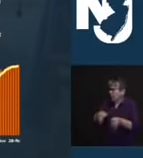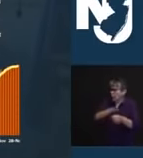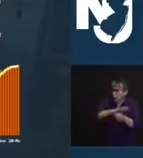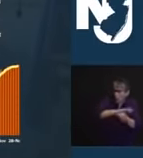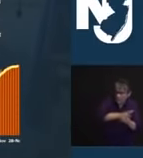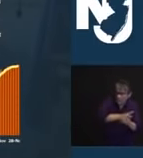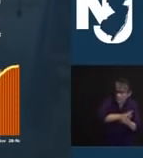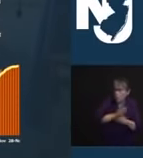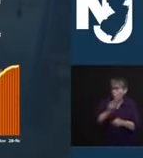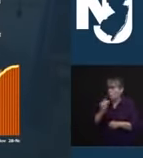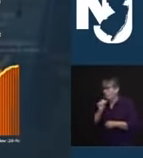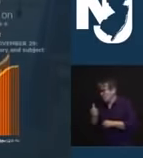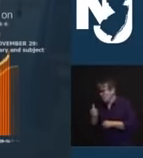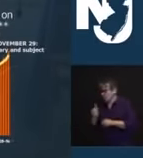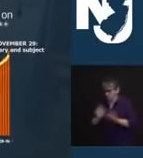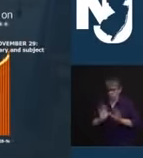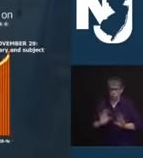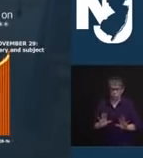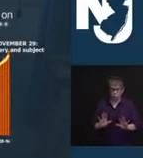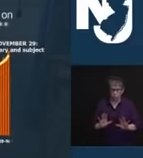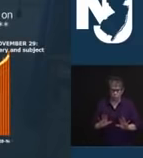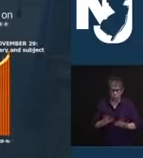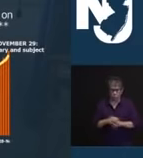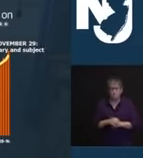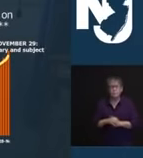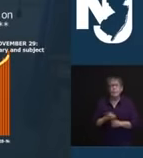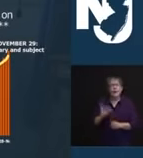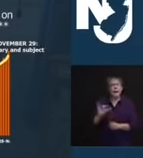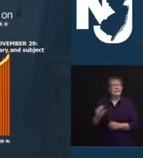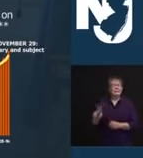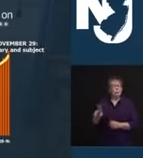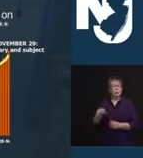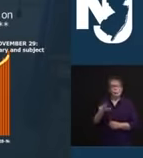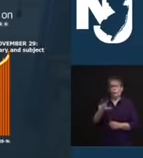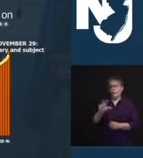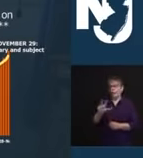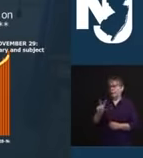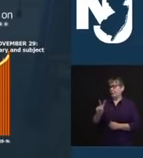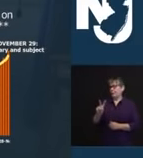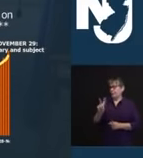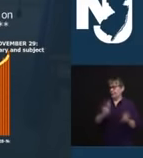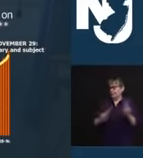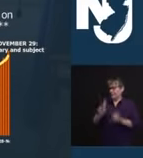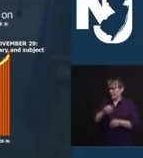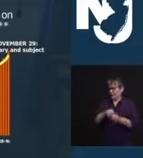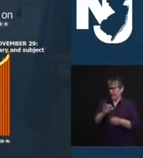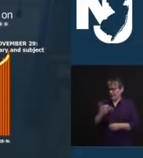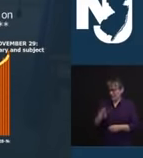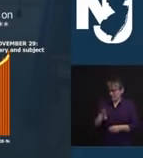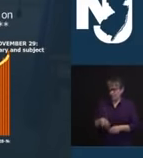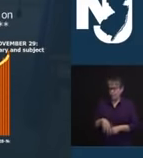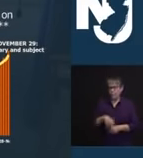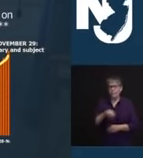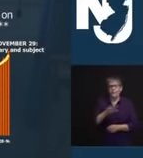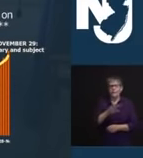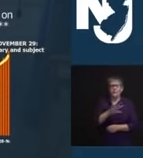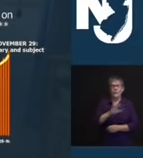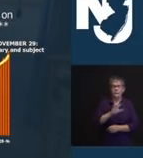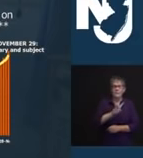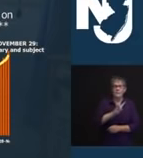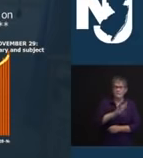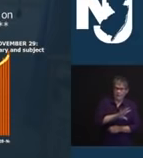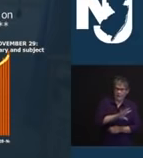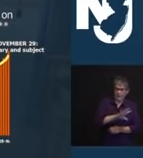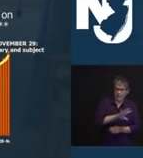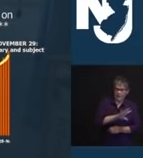our intensive care units, and of these, 332 were requiring a ventilator. At the end of the